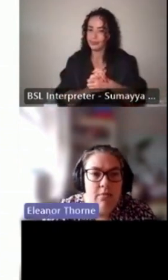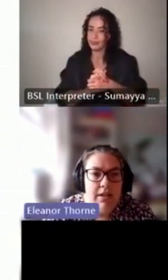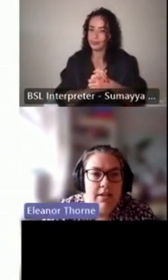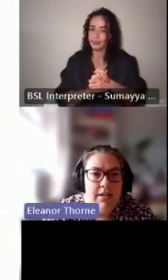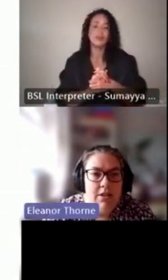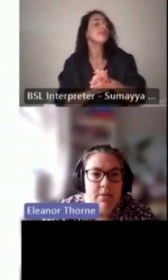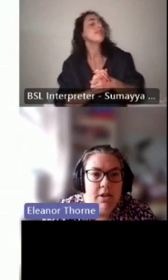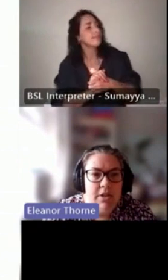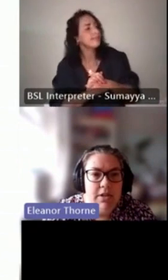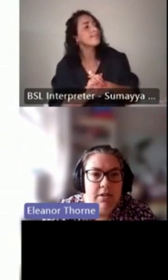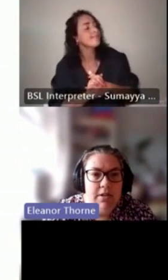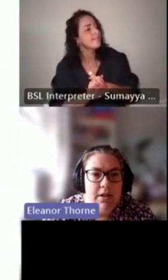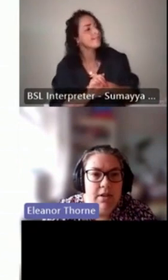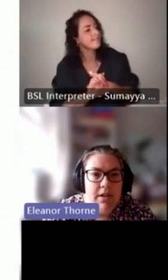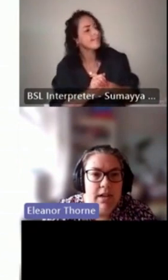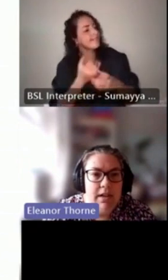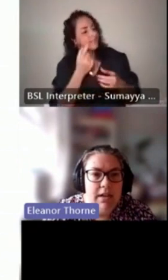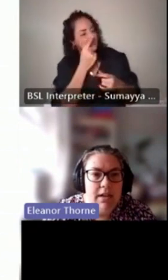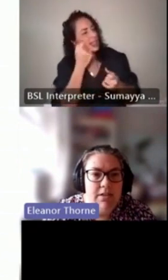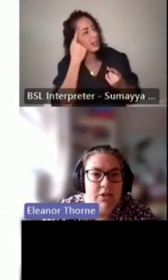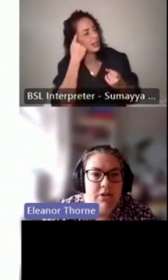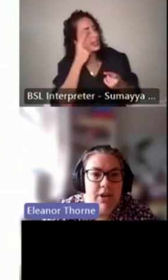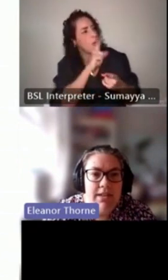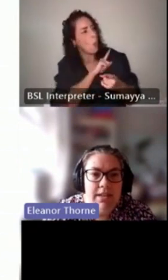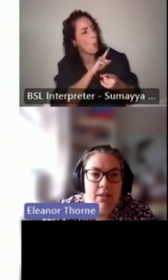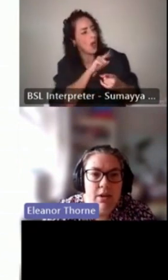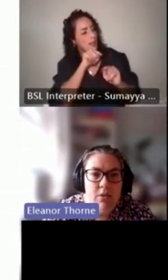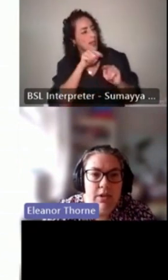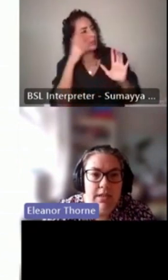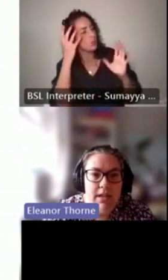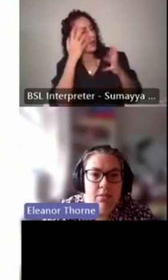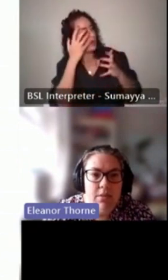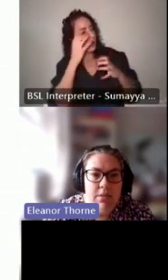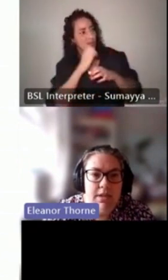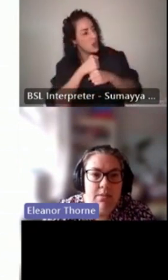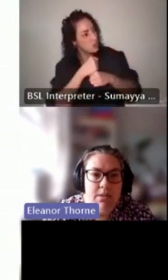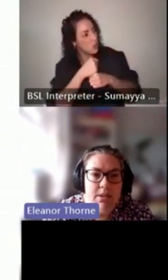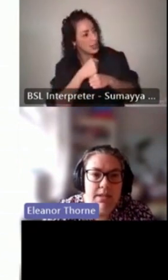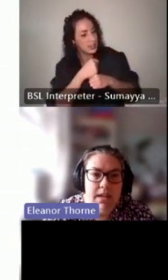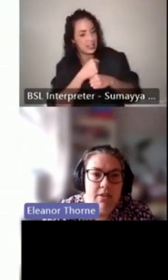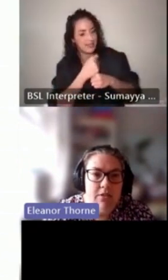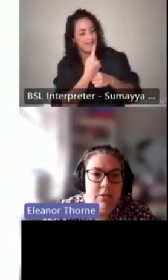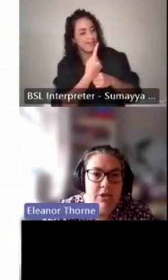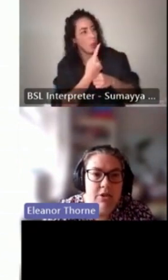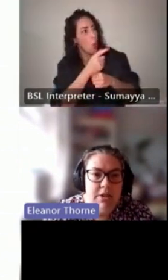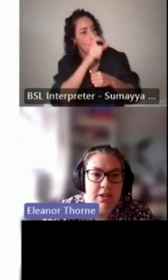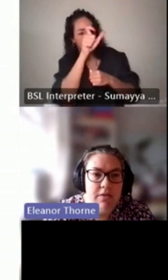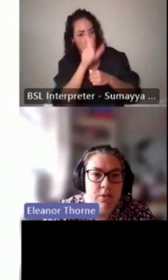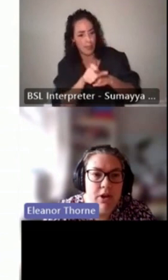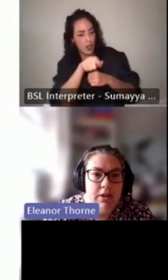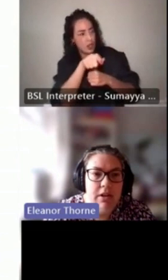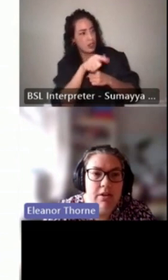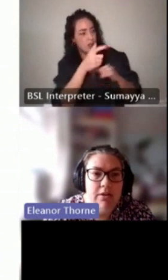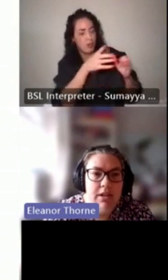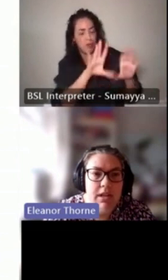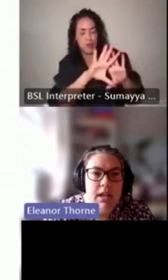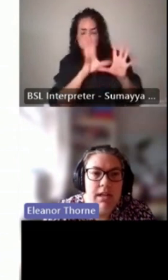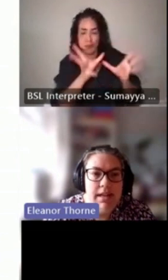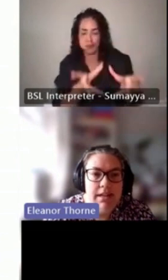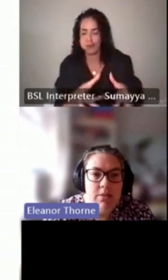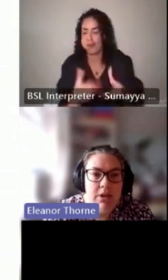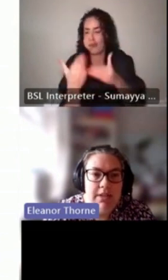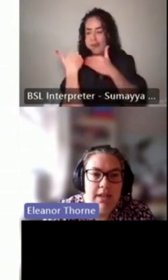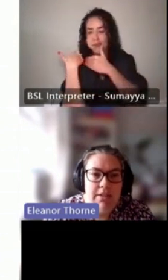I can see why this situation is concerning. It's frustrating when one team member seems to be taking on the majority of the